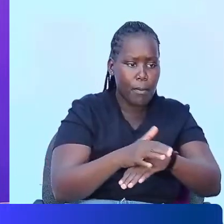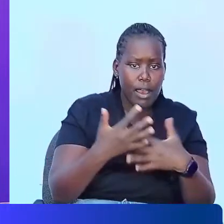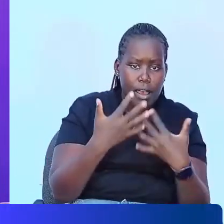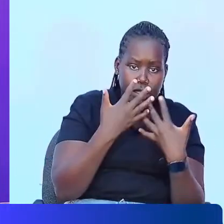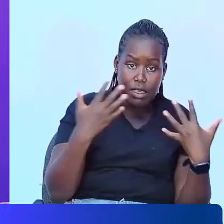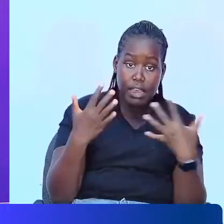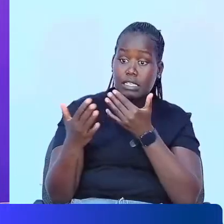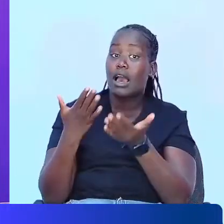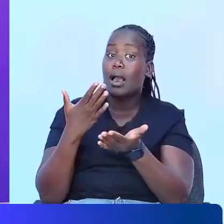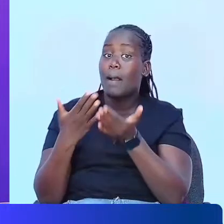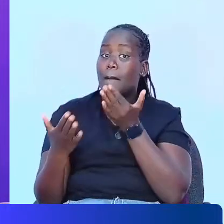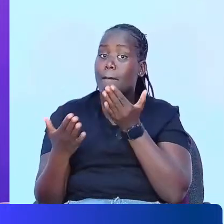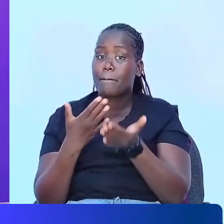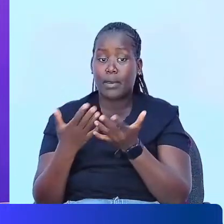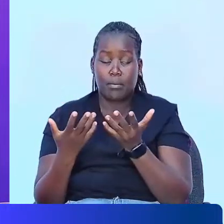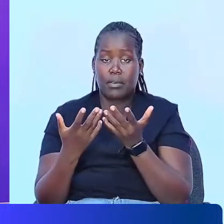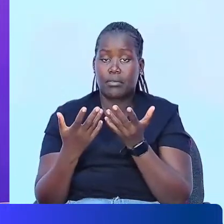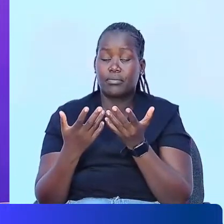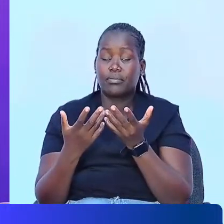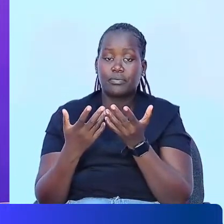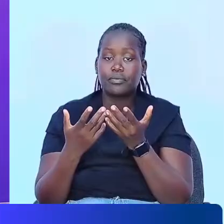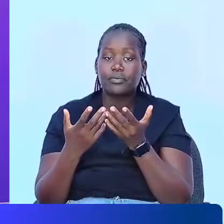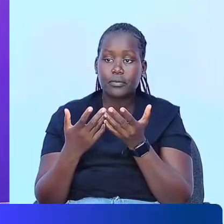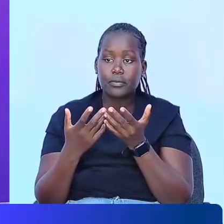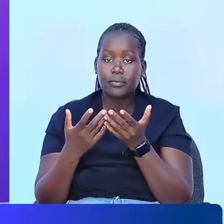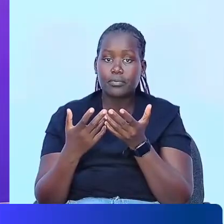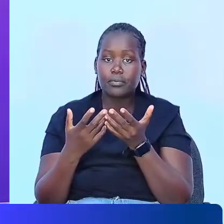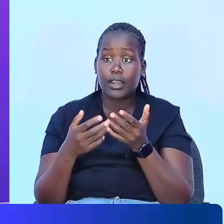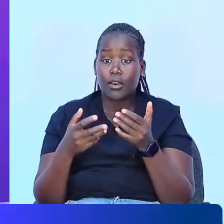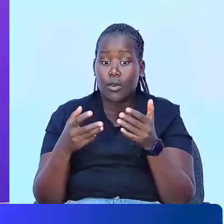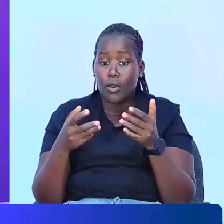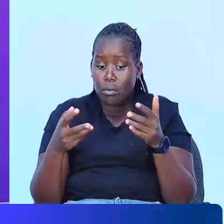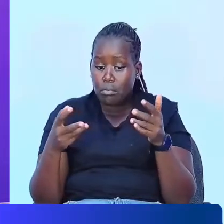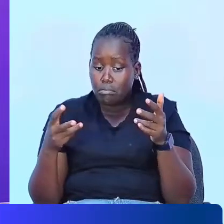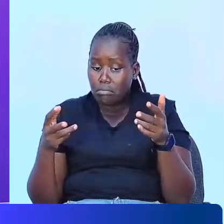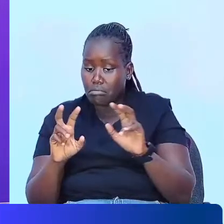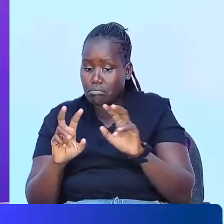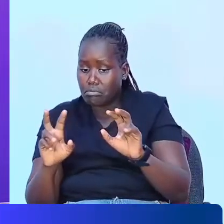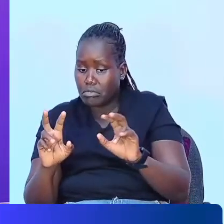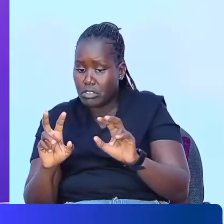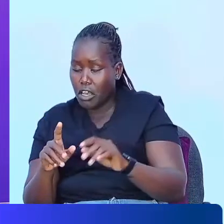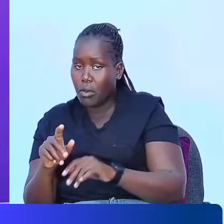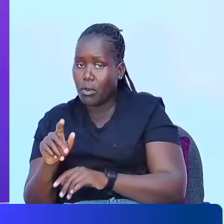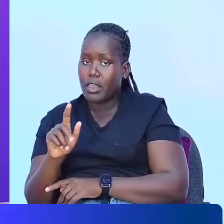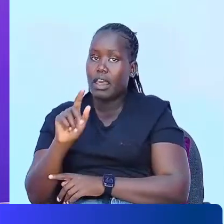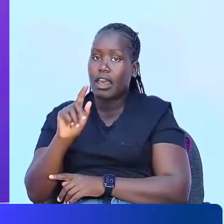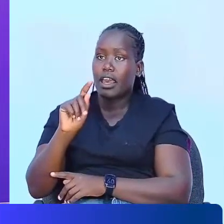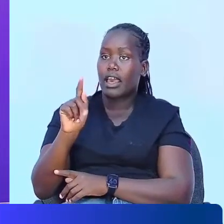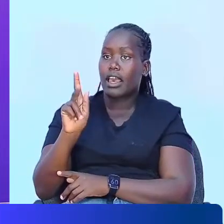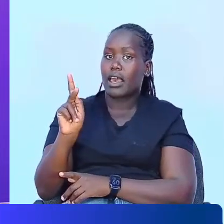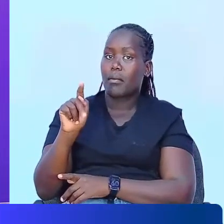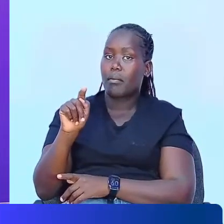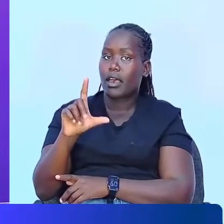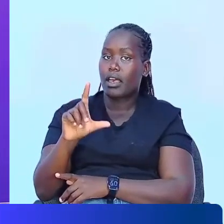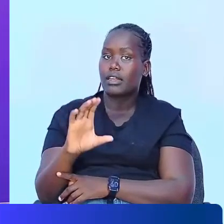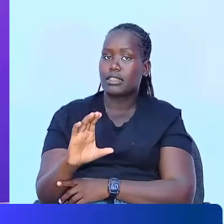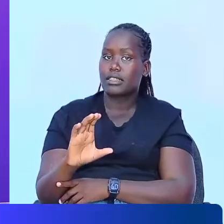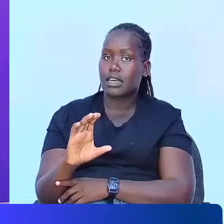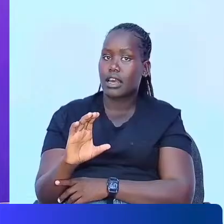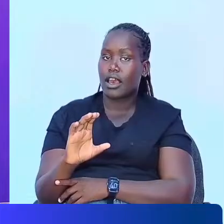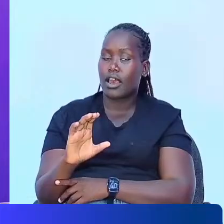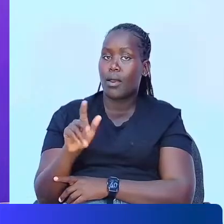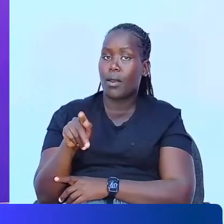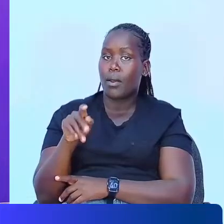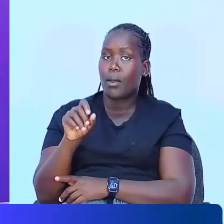not tech savvy, so you are not checking on the Kenya Power portal all the time to check what is on. Please register with